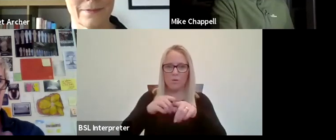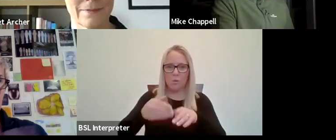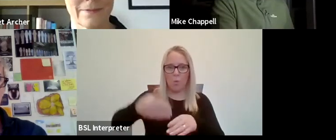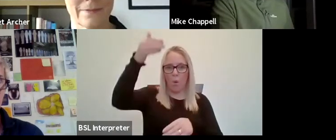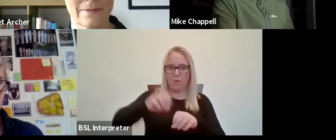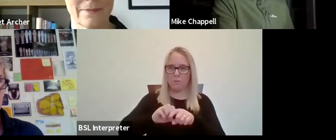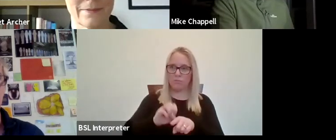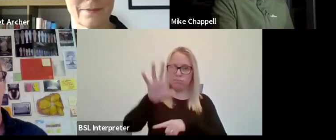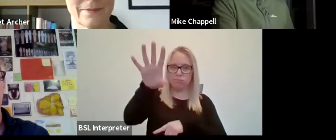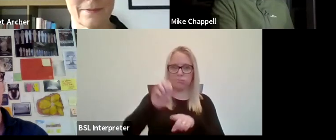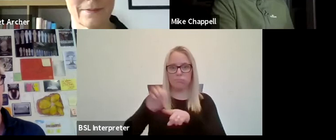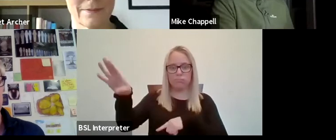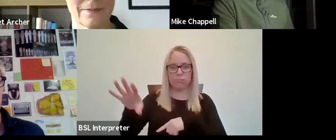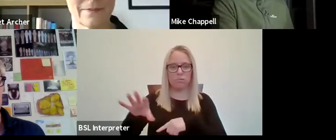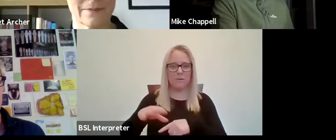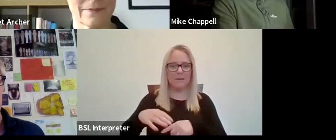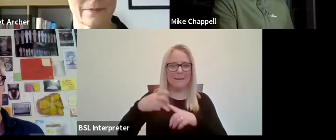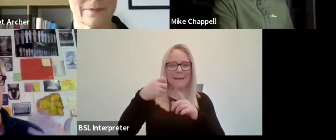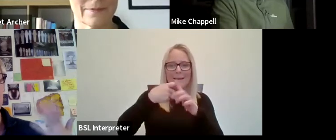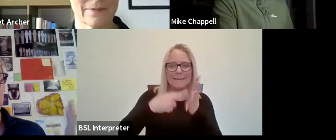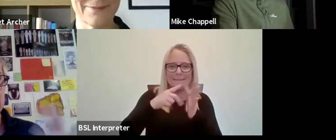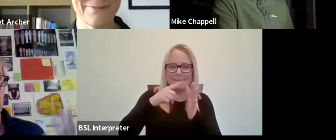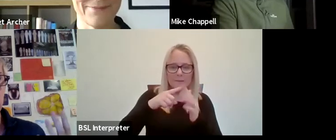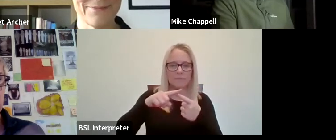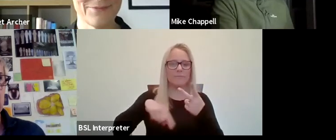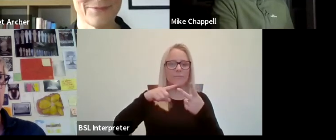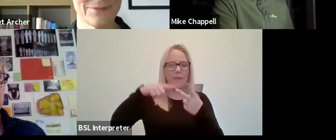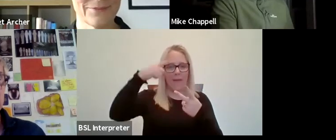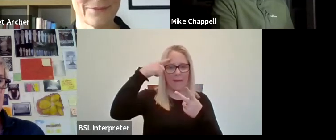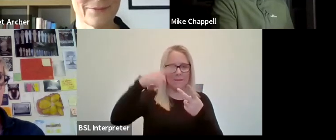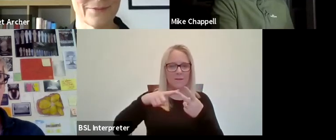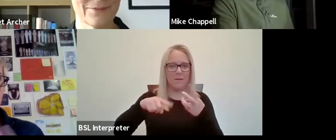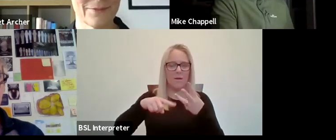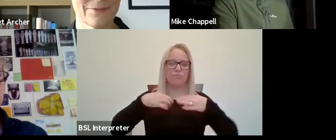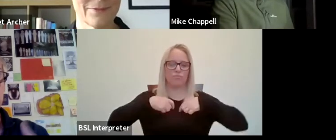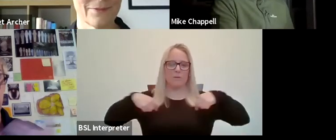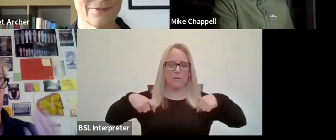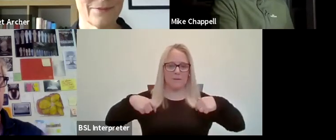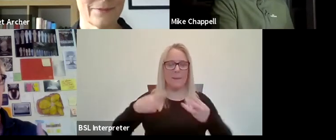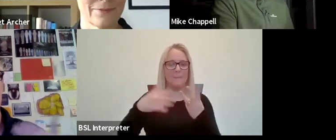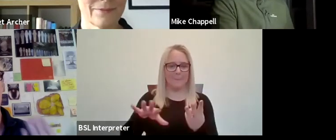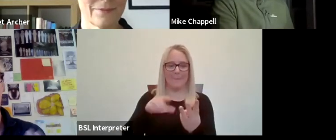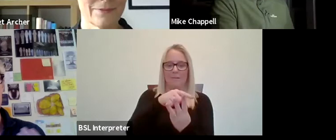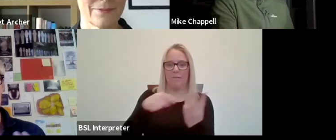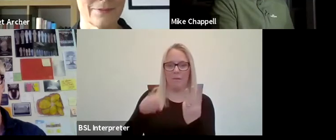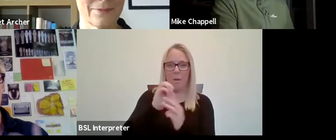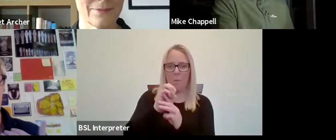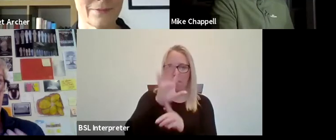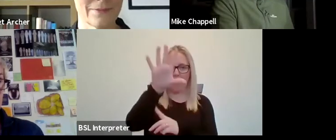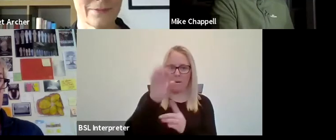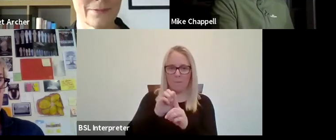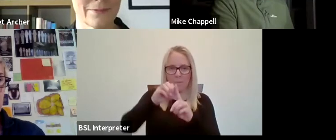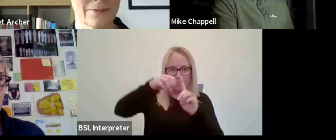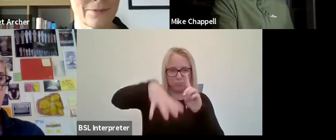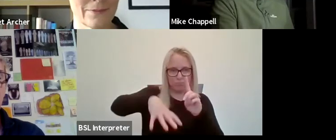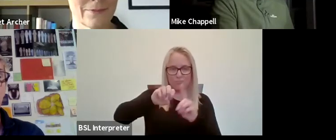and the knee coil footage projected around the space. The sound you'll hear is the sound of, and it's the pulse, the beat of the